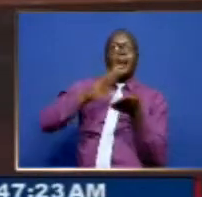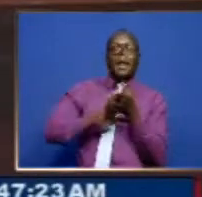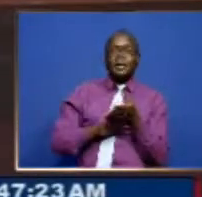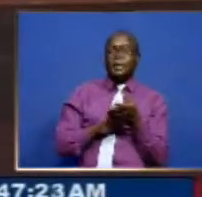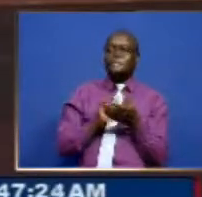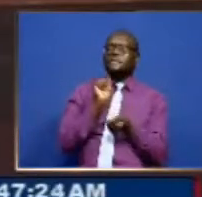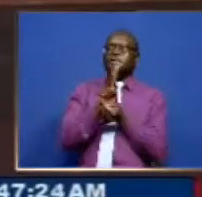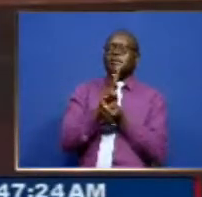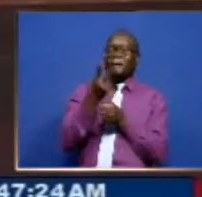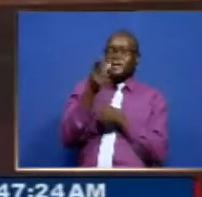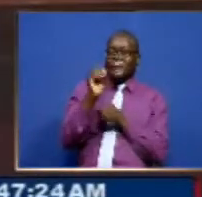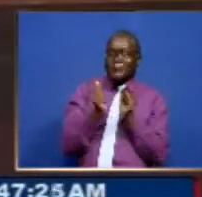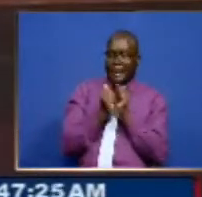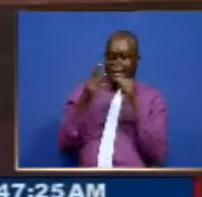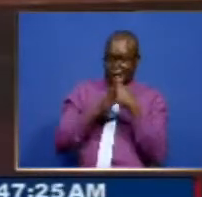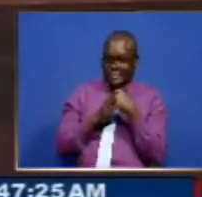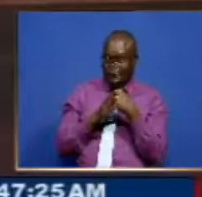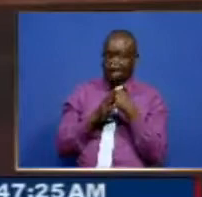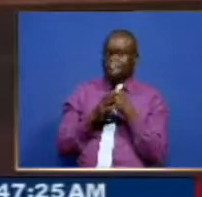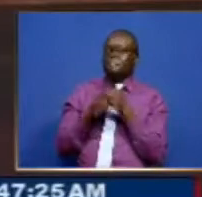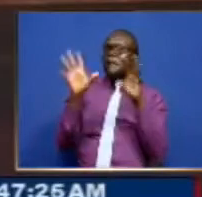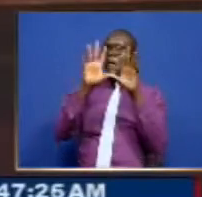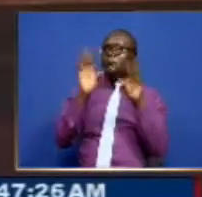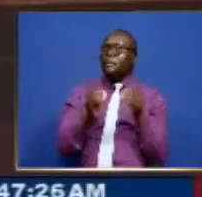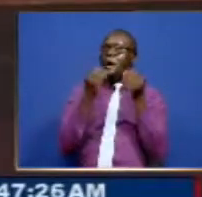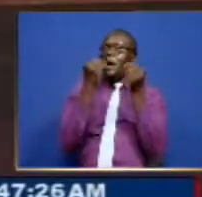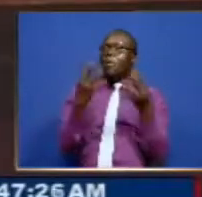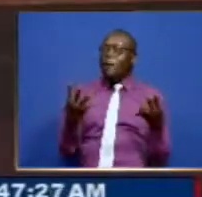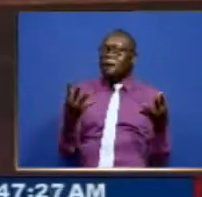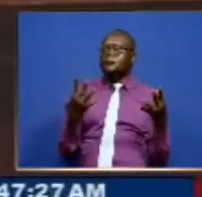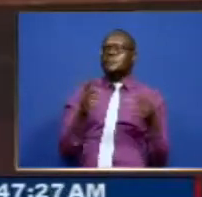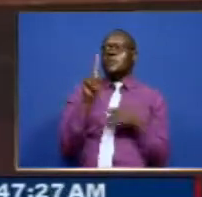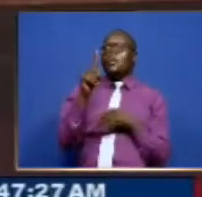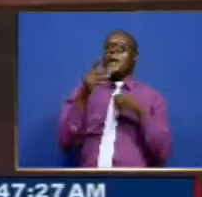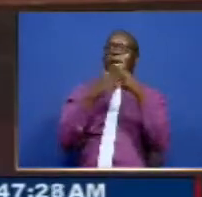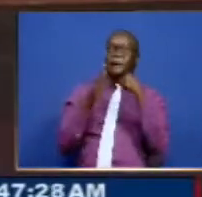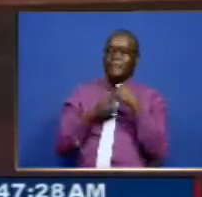December 2019, and a sum of Kenyan shillings